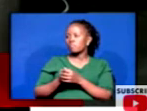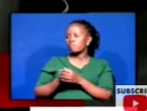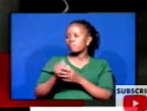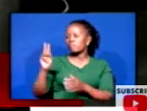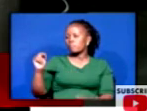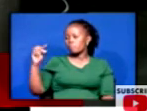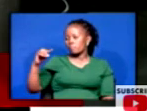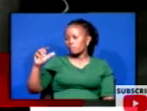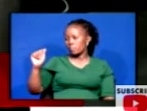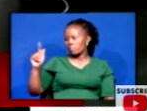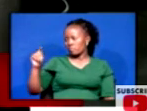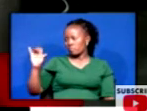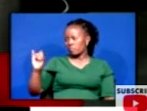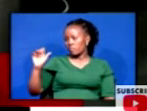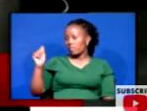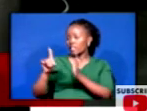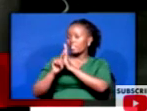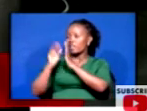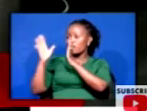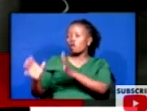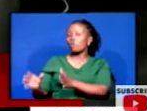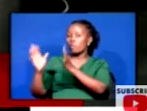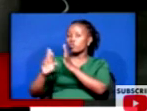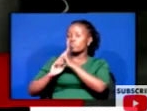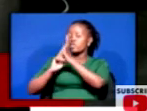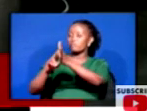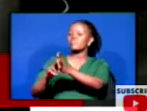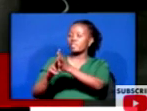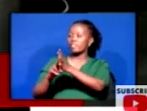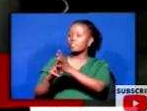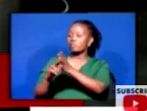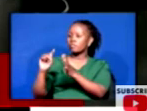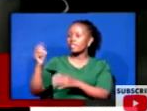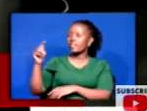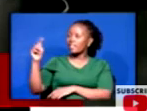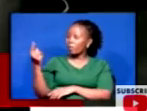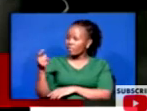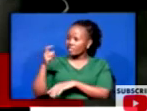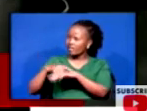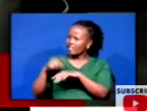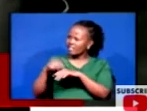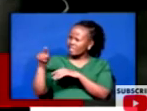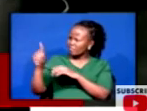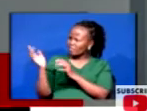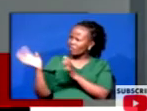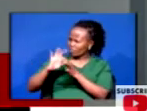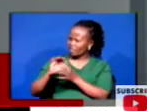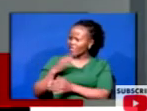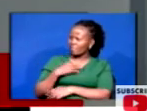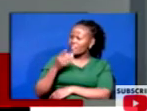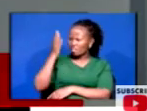appearing for Kenya Kwanza, senior counsel. And when he did, I said this was a game